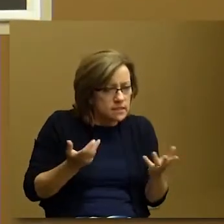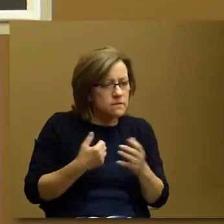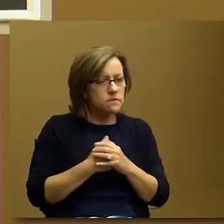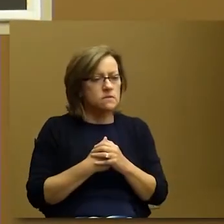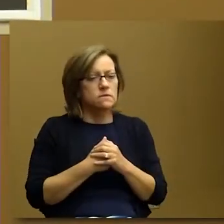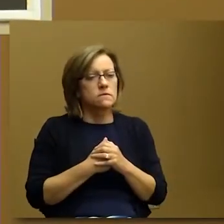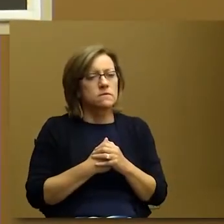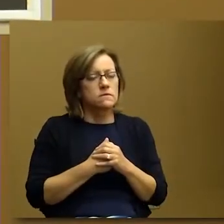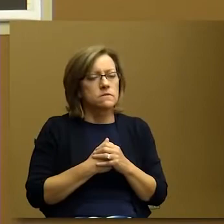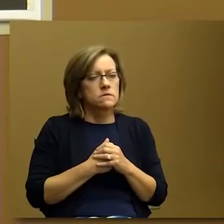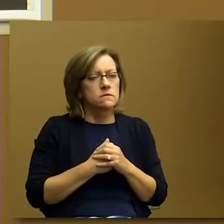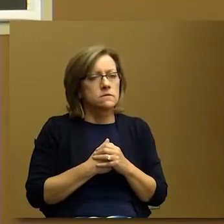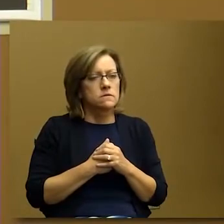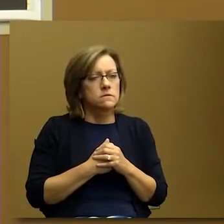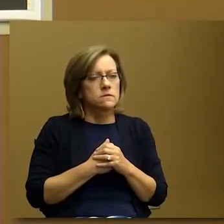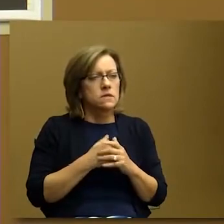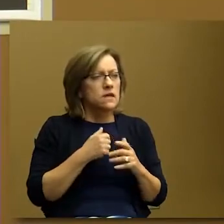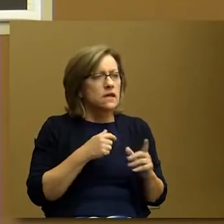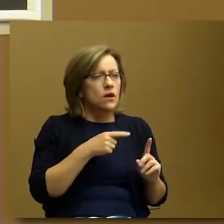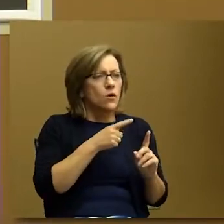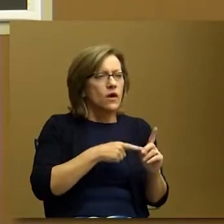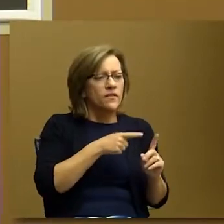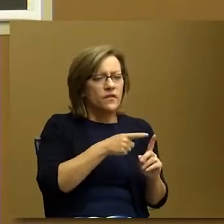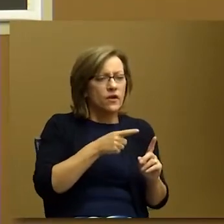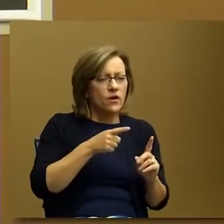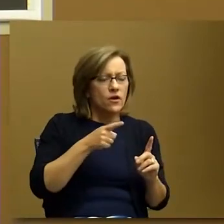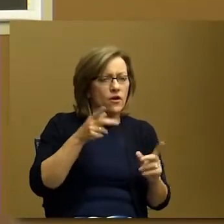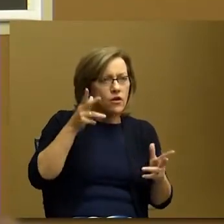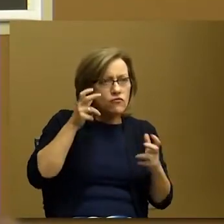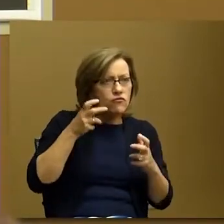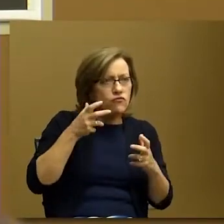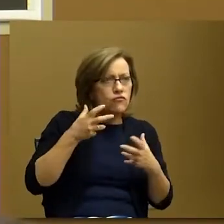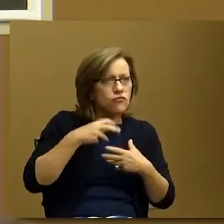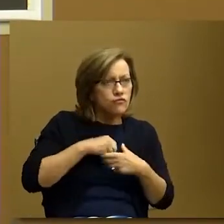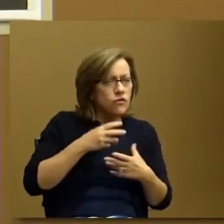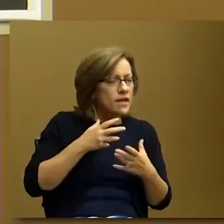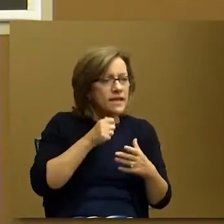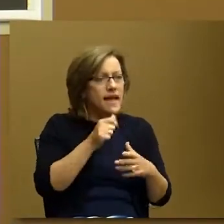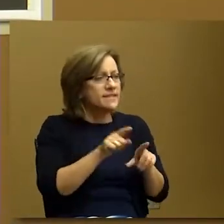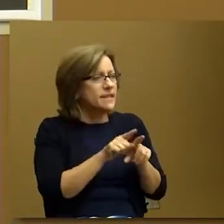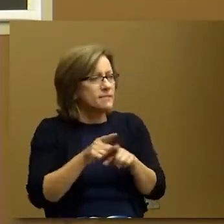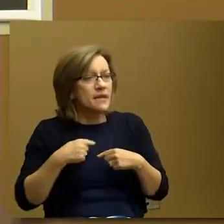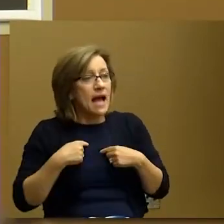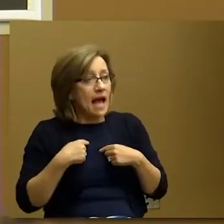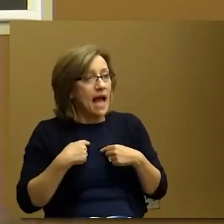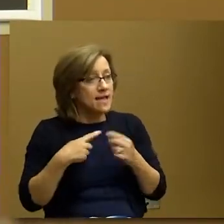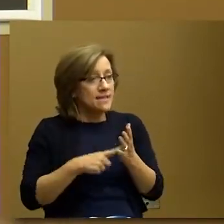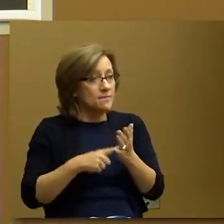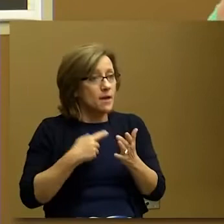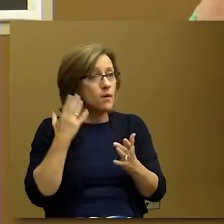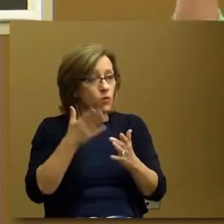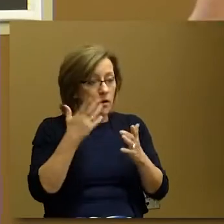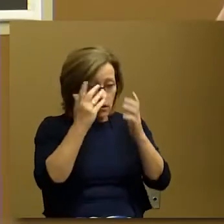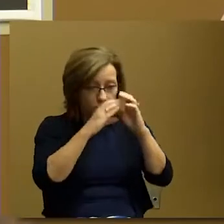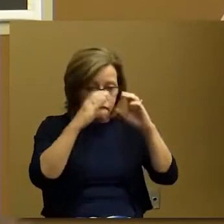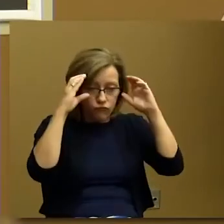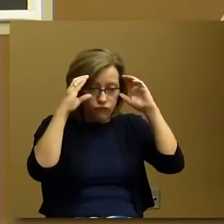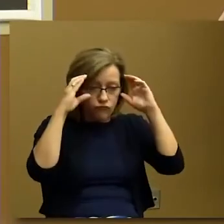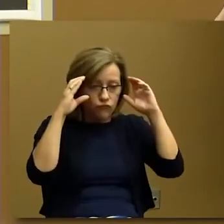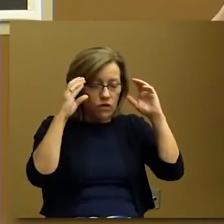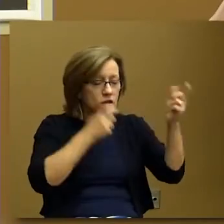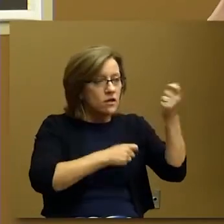not necessarily what I am. And that's where I will blindfold myself, or I will put myself in their